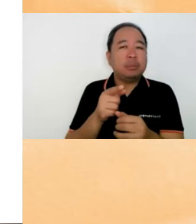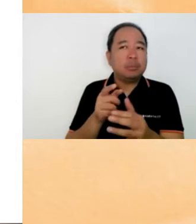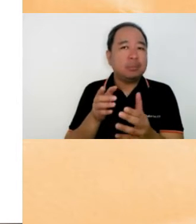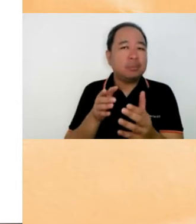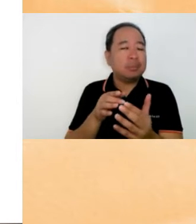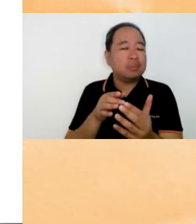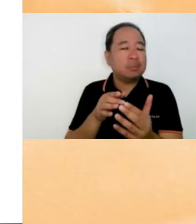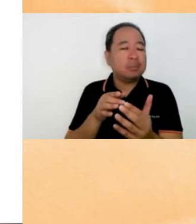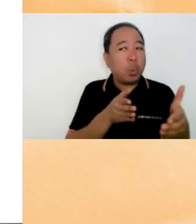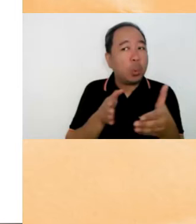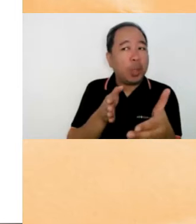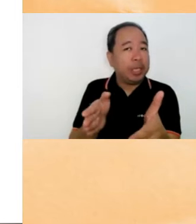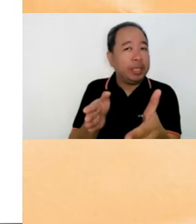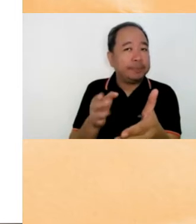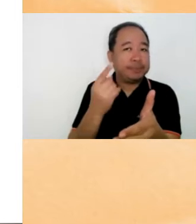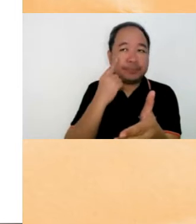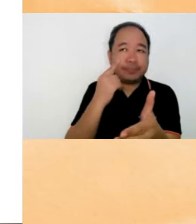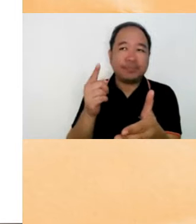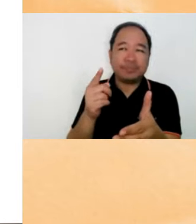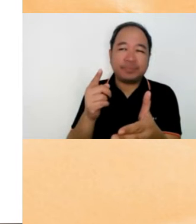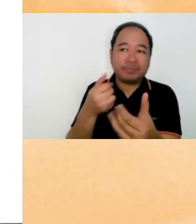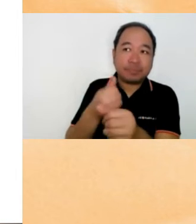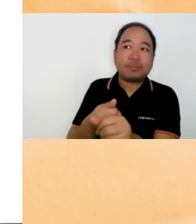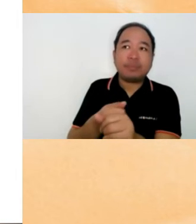sticking to curriculum.